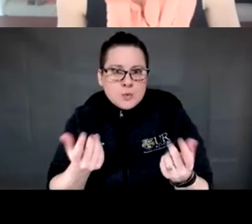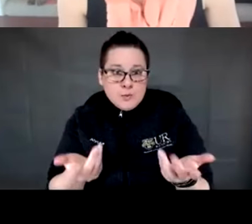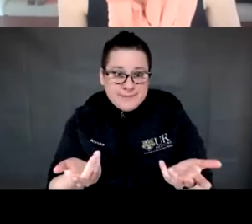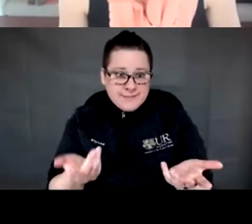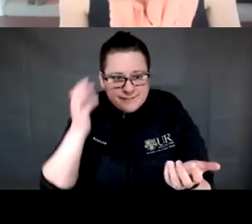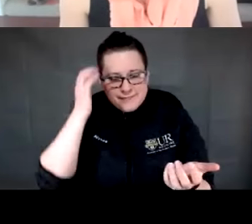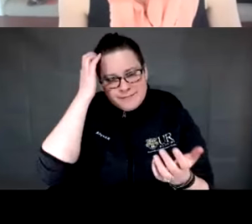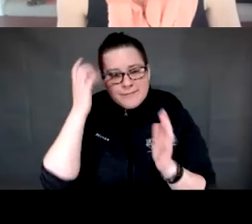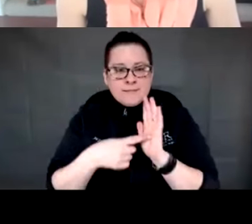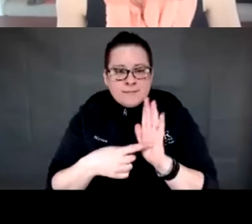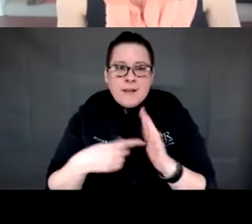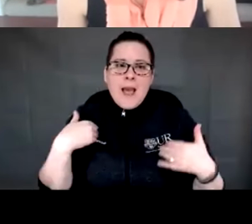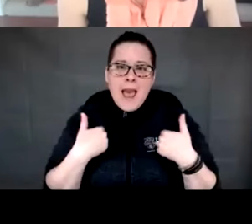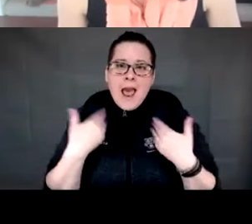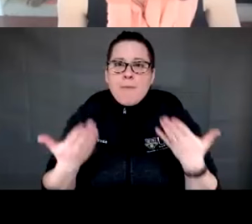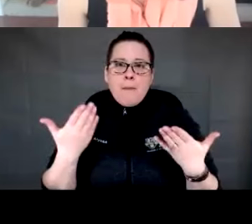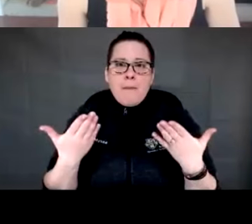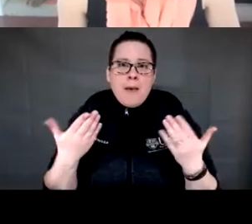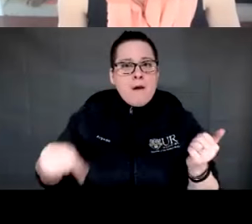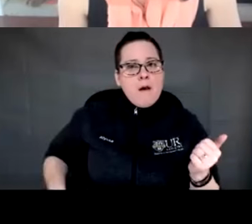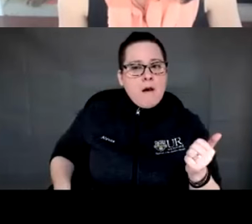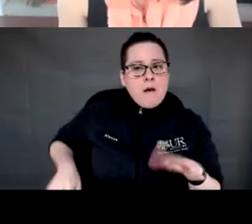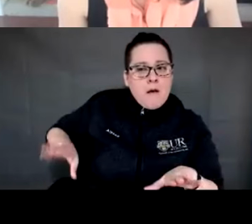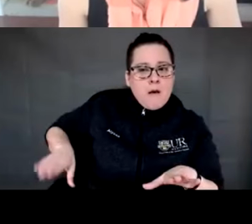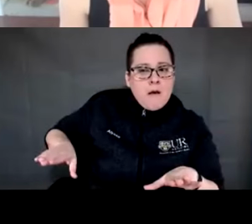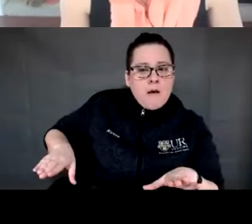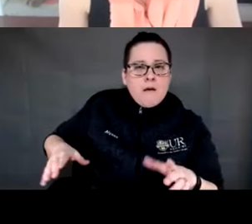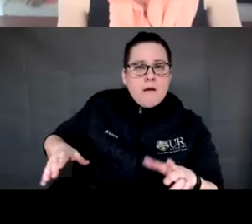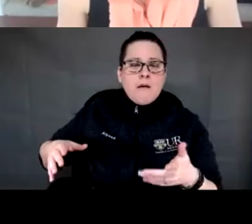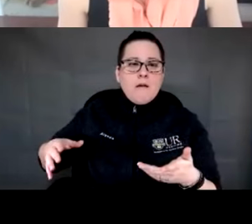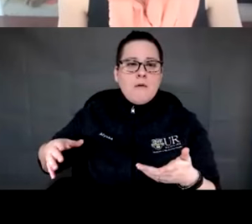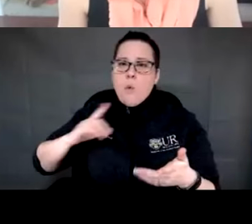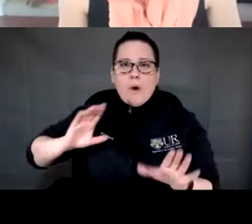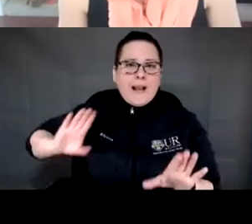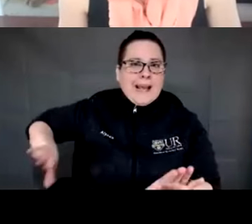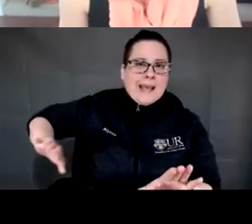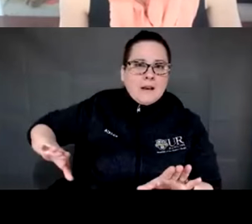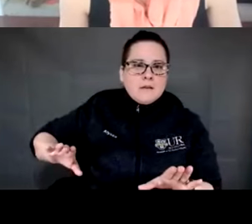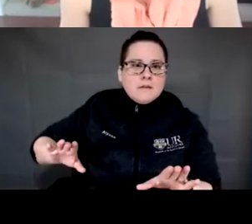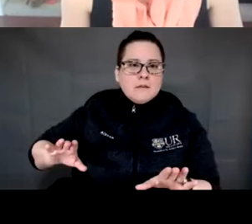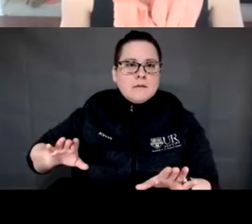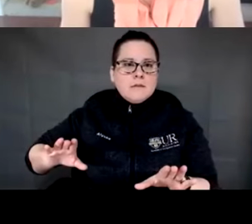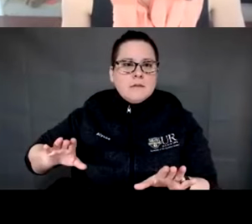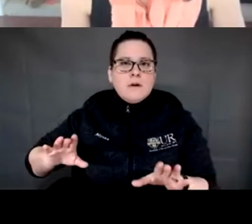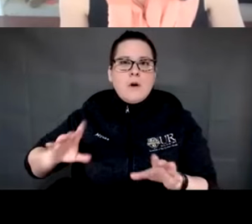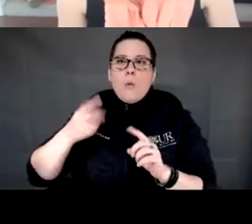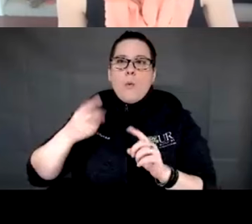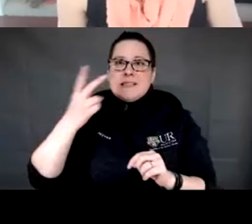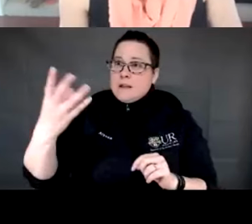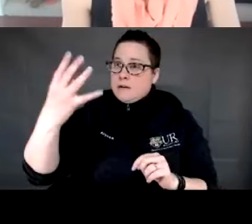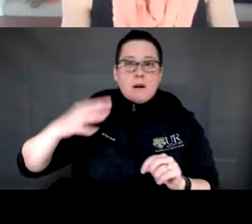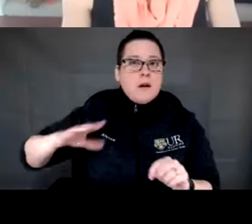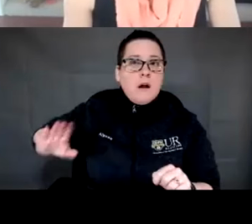experimenter. So for example, an animal might make a hind limb movement, or maybe 2 hind limb kicks synchronized to the onset of a visual